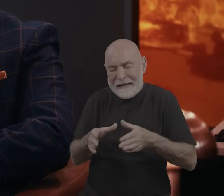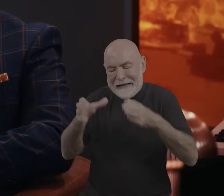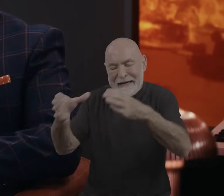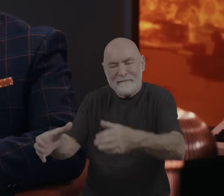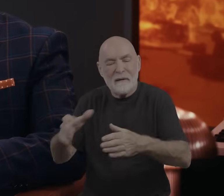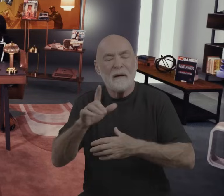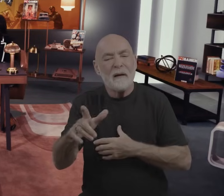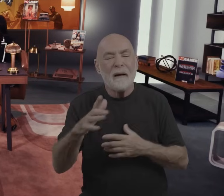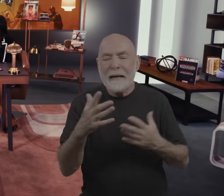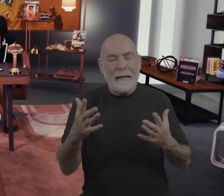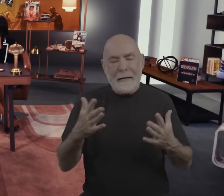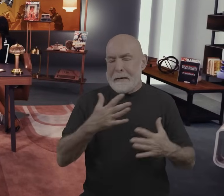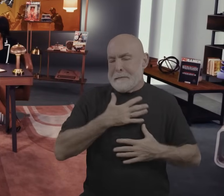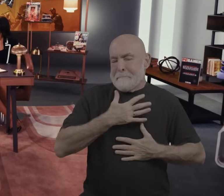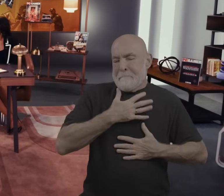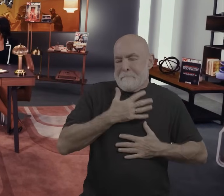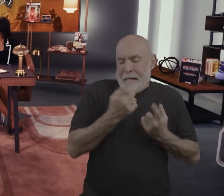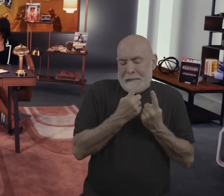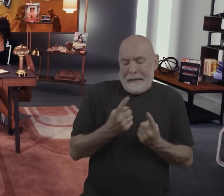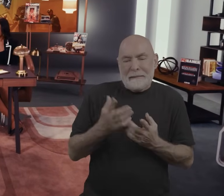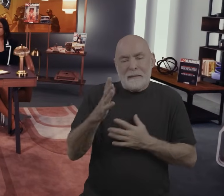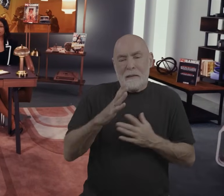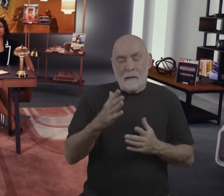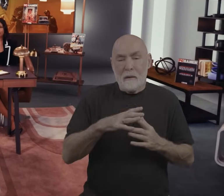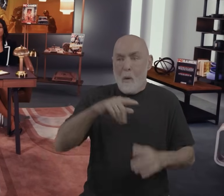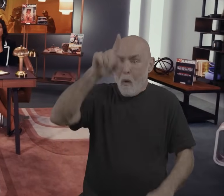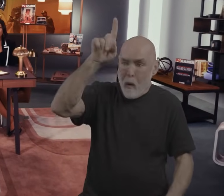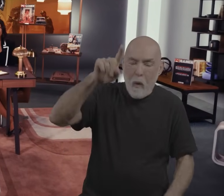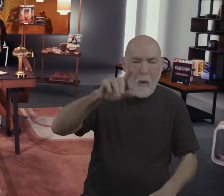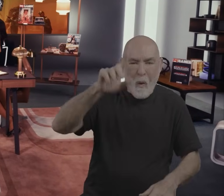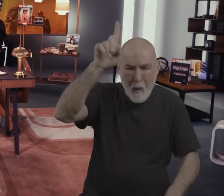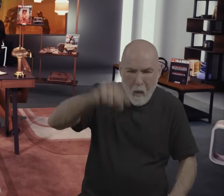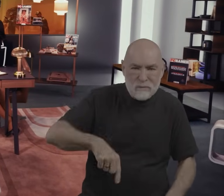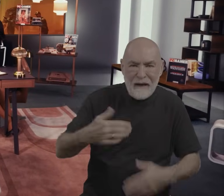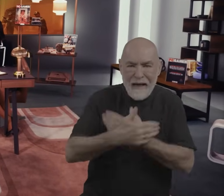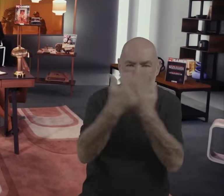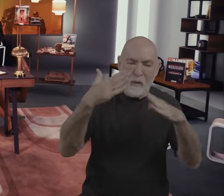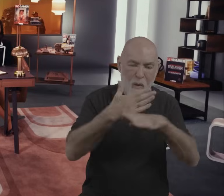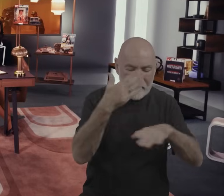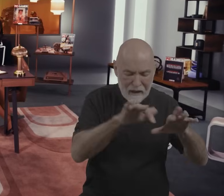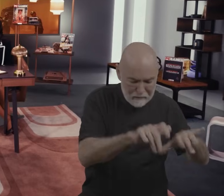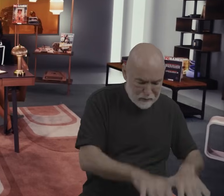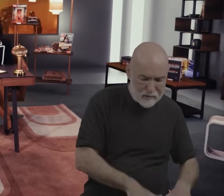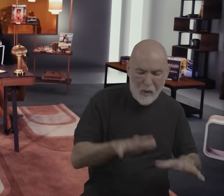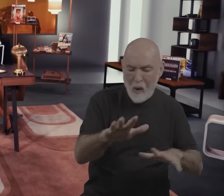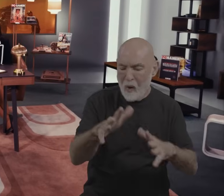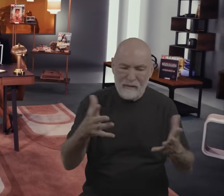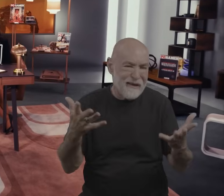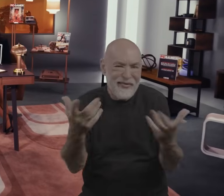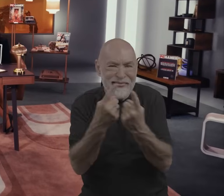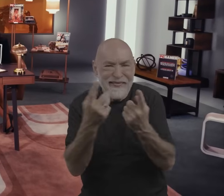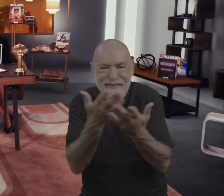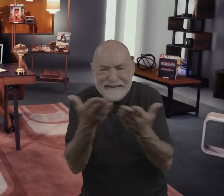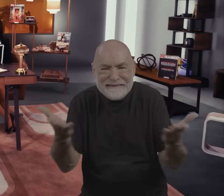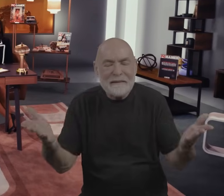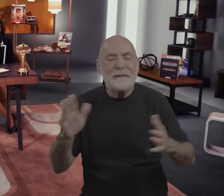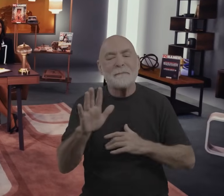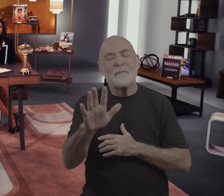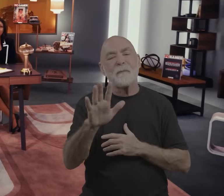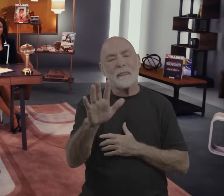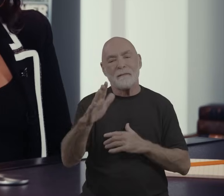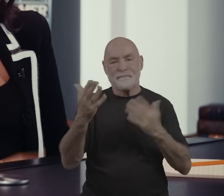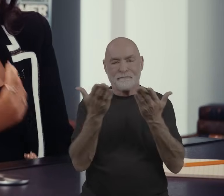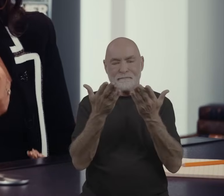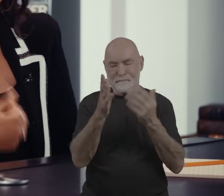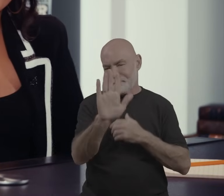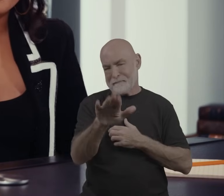we offered, but spy gadgets just don't hit the same way when you spend your whole day working with evil typewriters and turn your bones backwards. Yeah, that's a fair